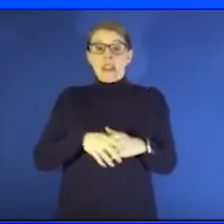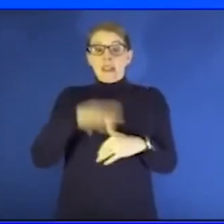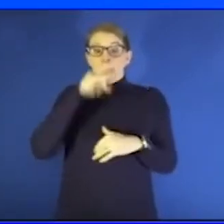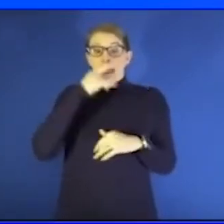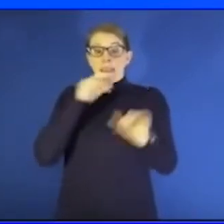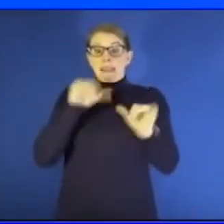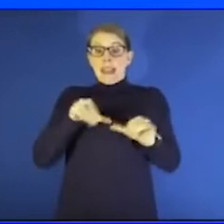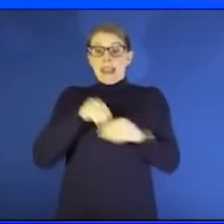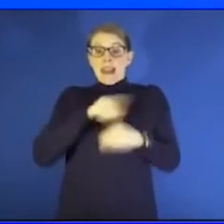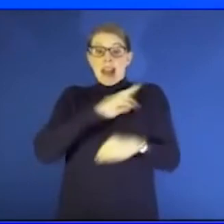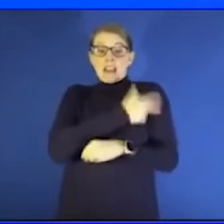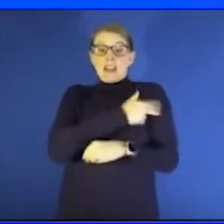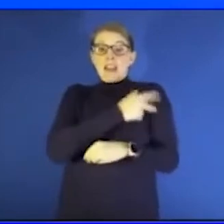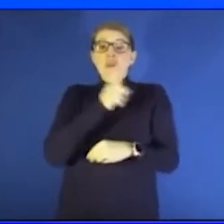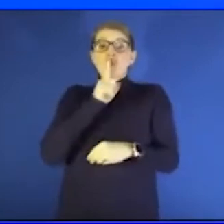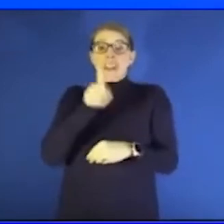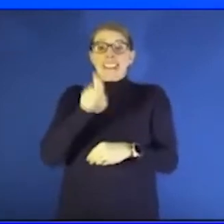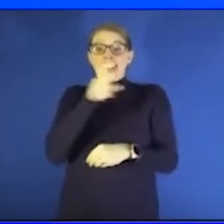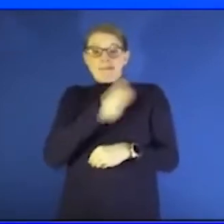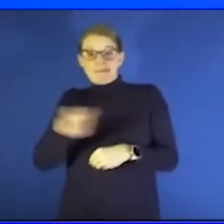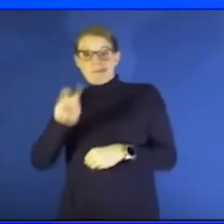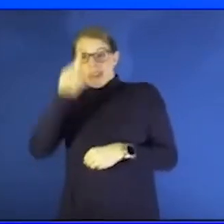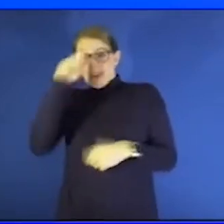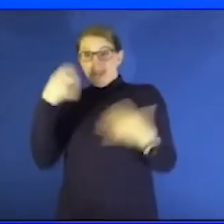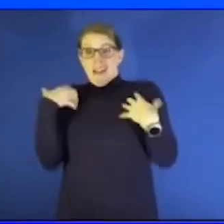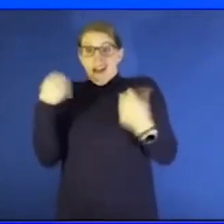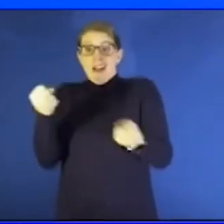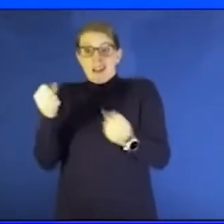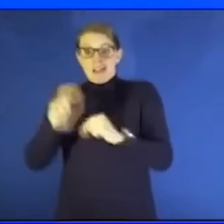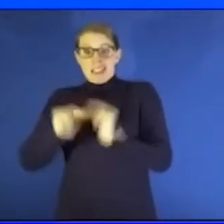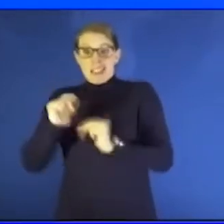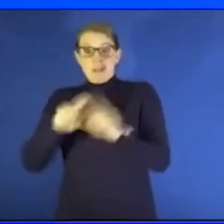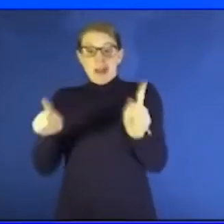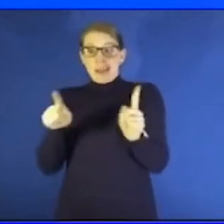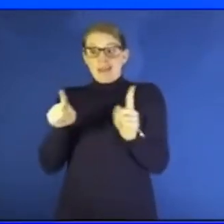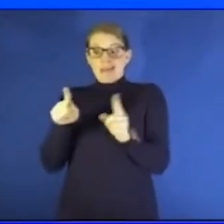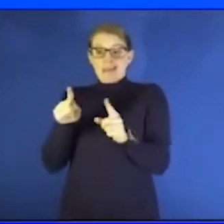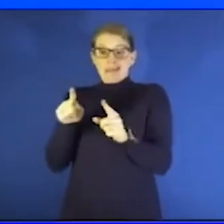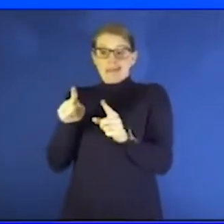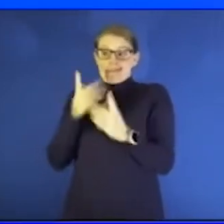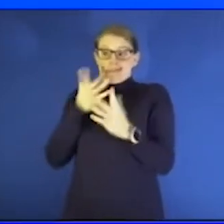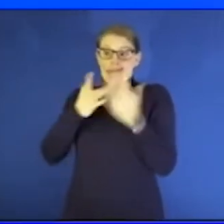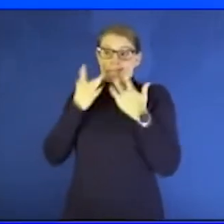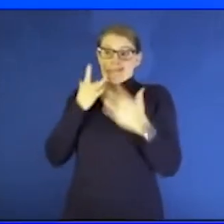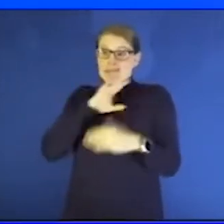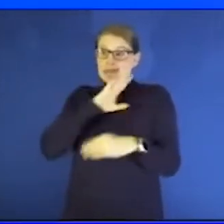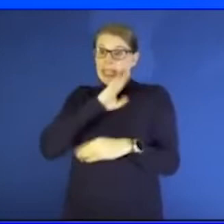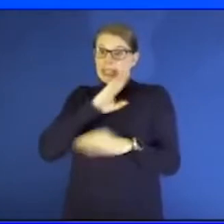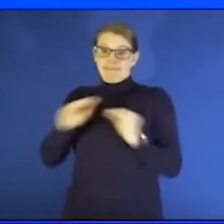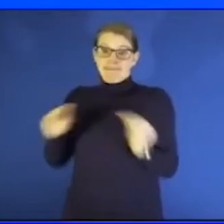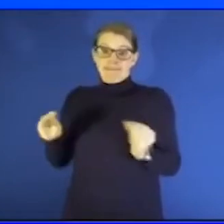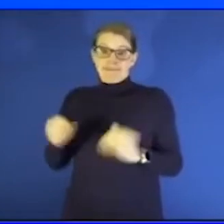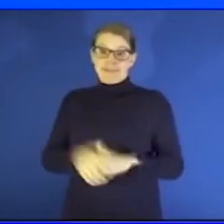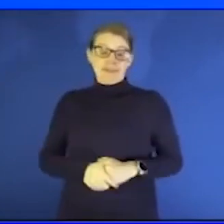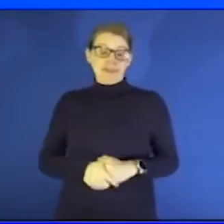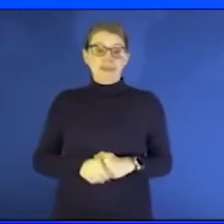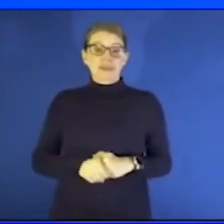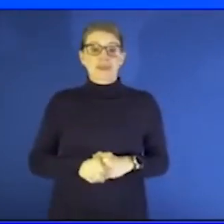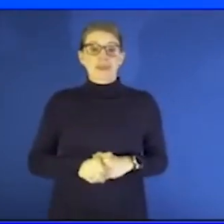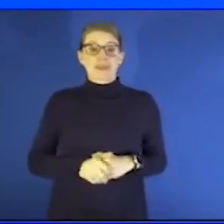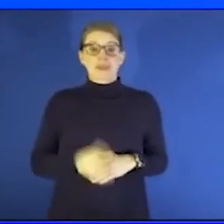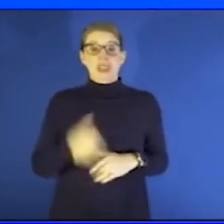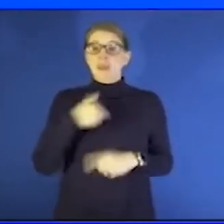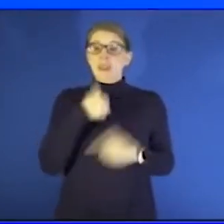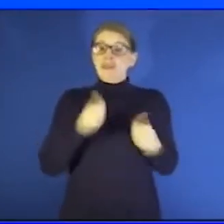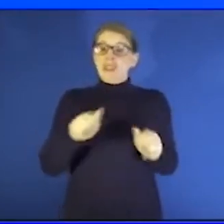be at a mental health facility, but there's just not room. They're not beds for them. So, we're doing all the things we can at Children's Mercy